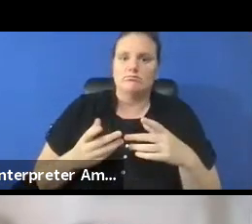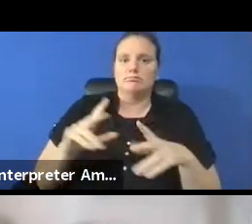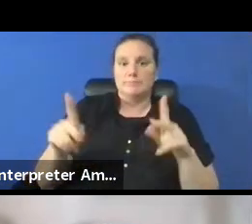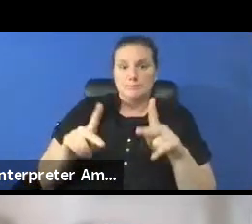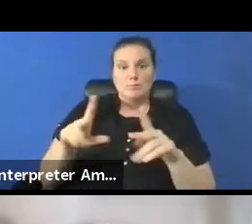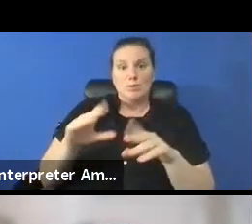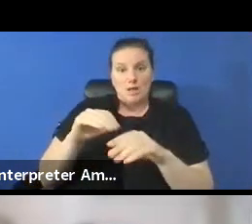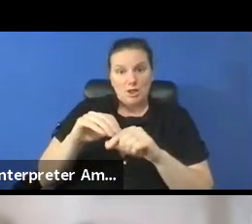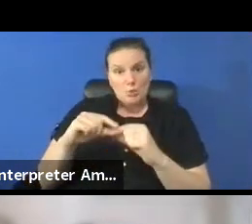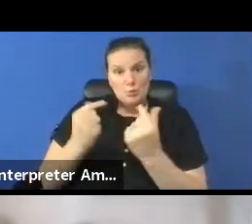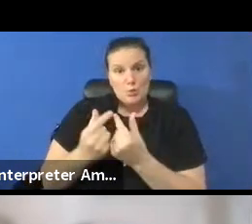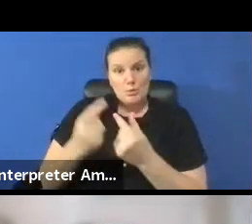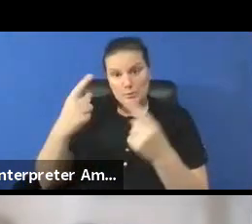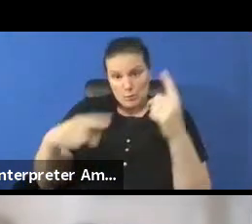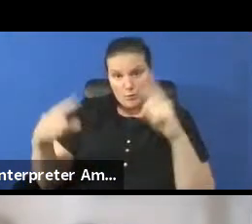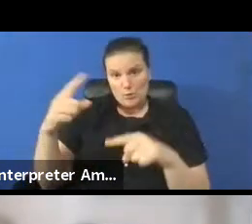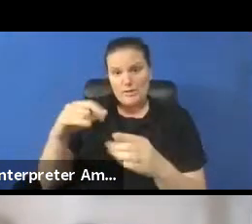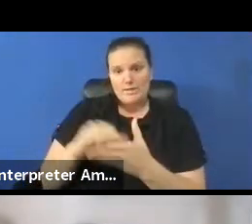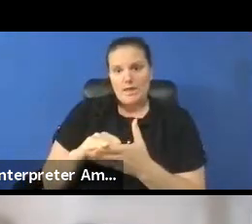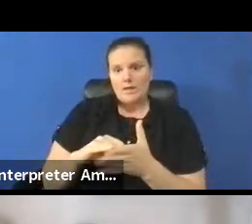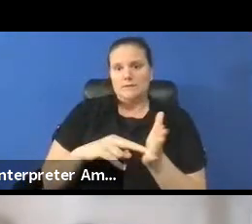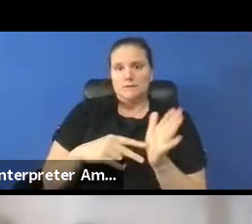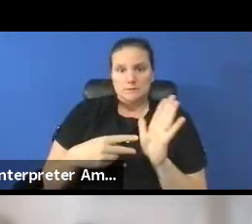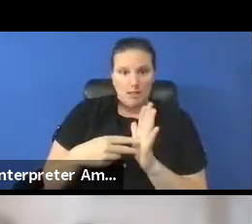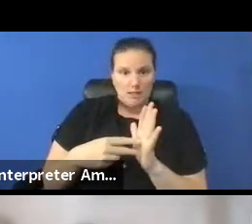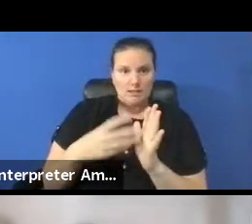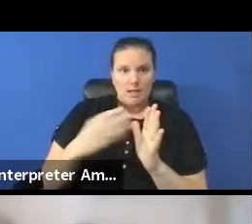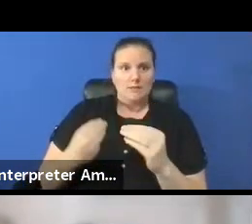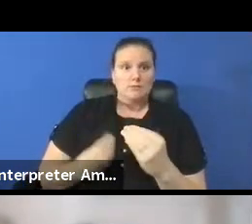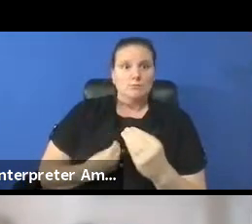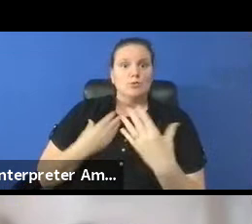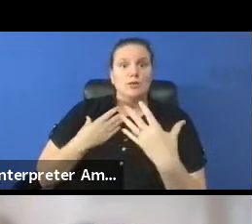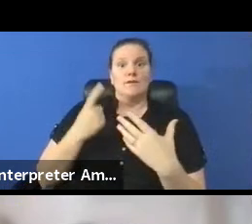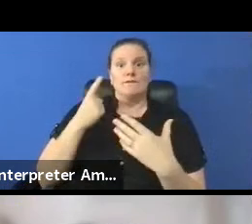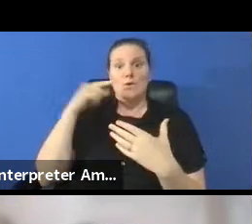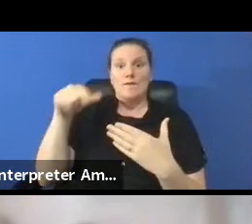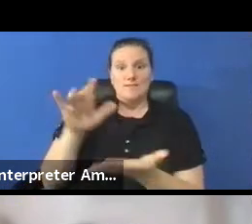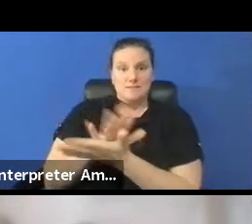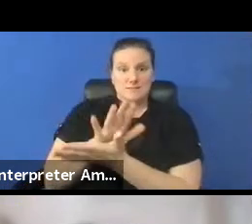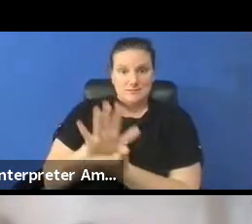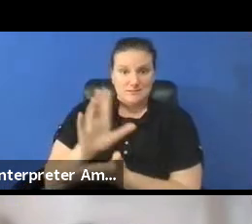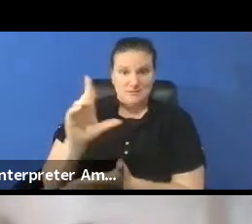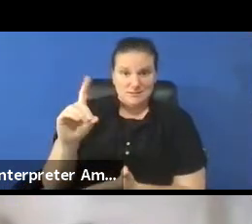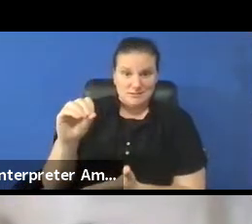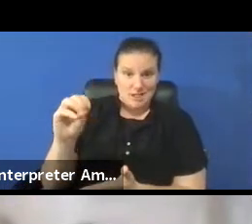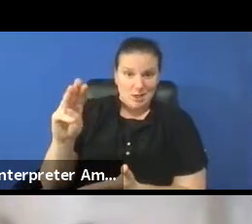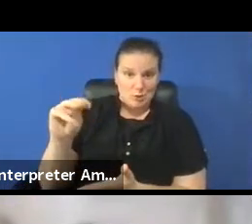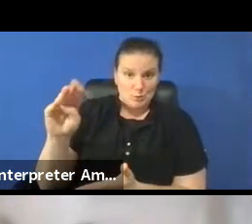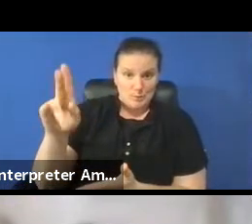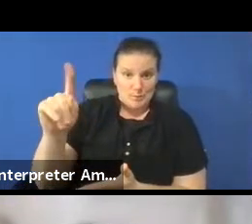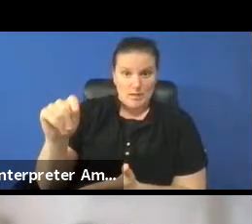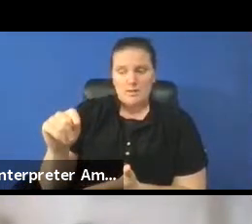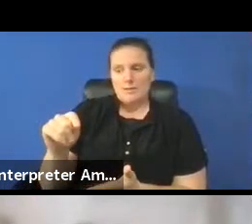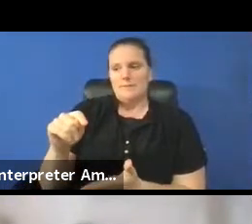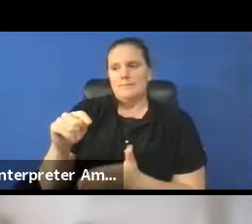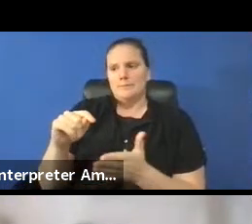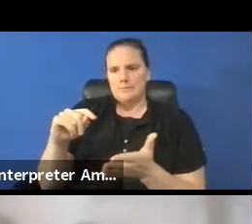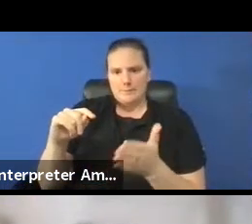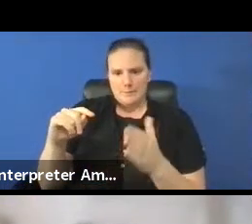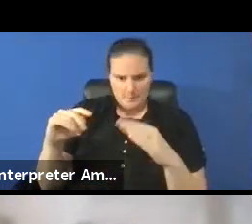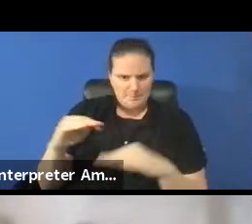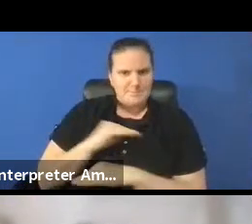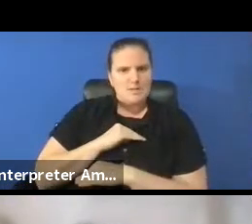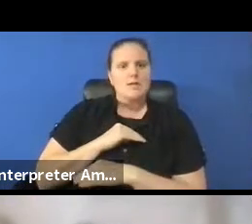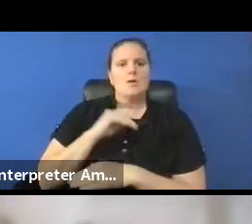agreed that the intent and the aspirations of the document meet what they wanted